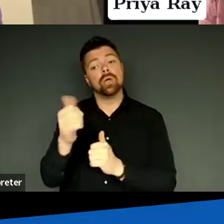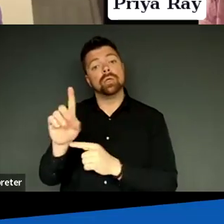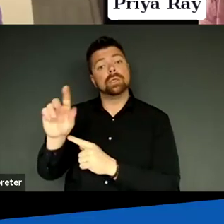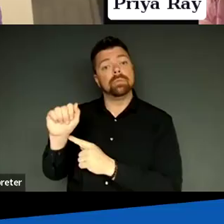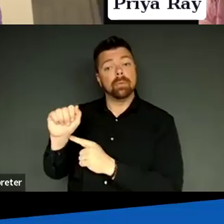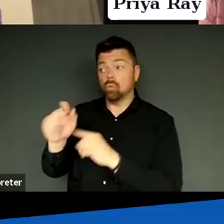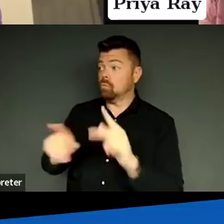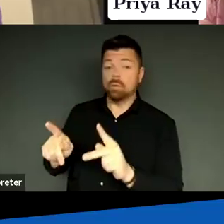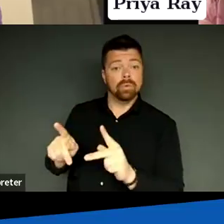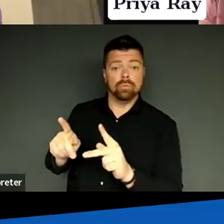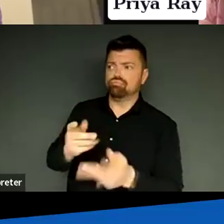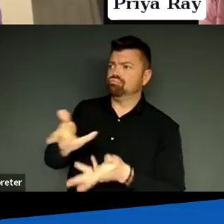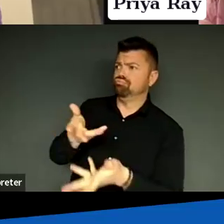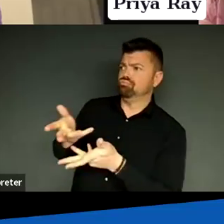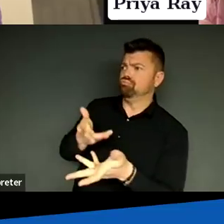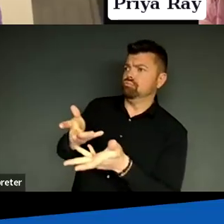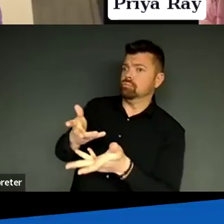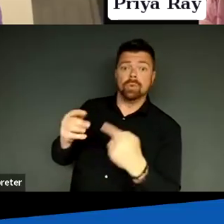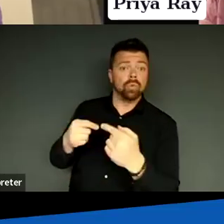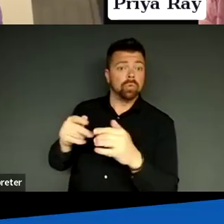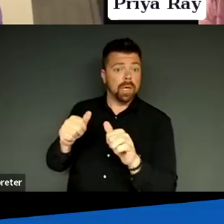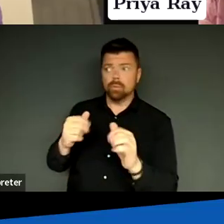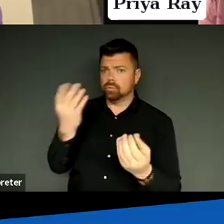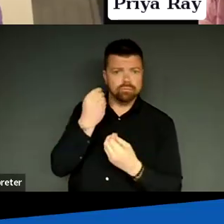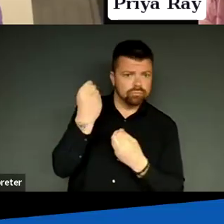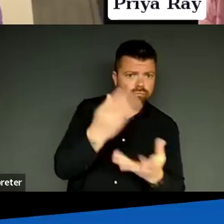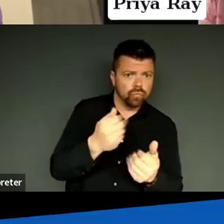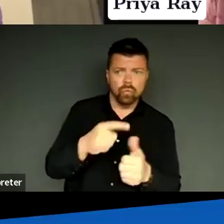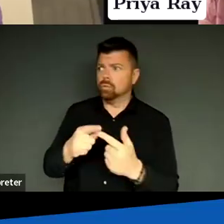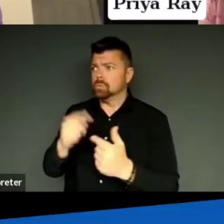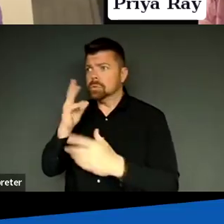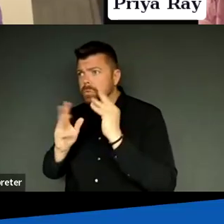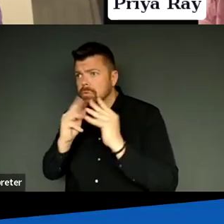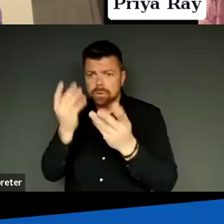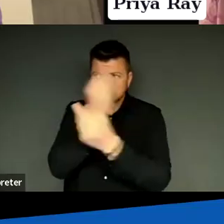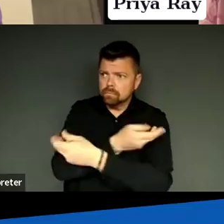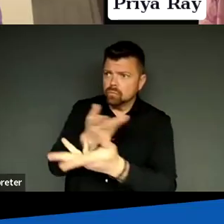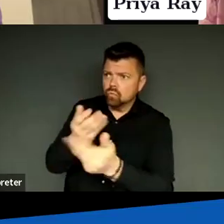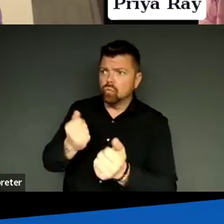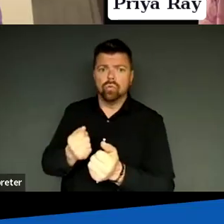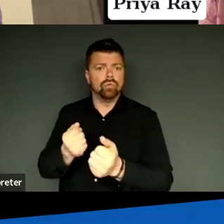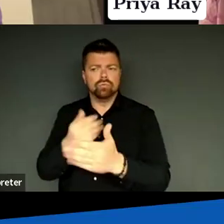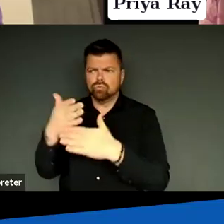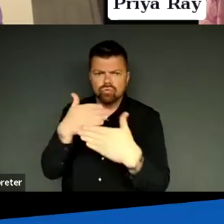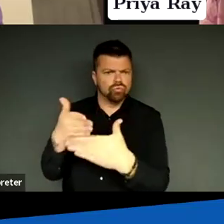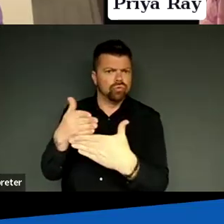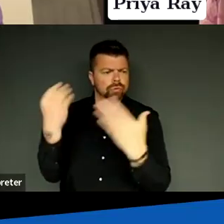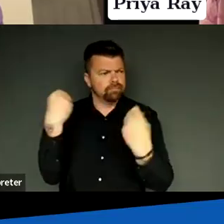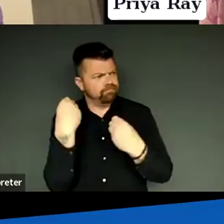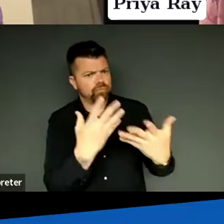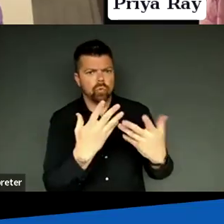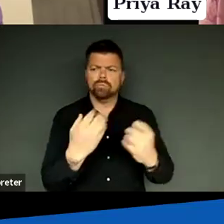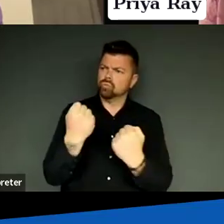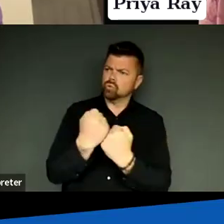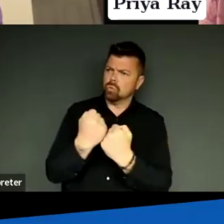disabled people. And when we're able to share our experiences with each other, when we're able to like root each other on, when